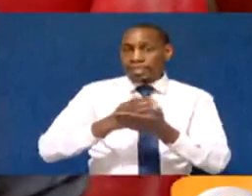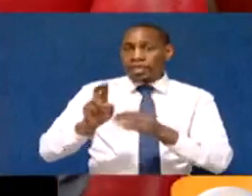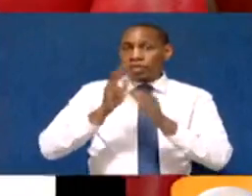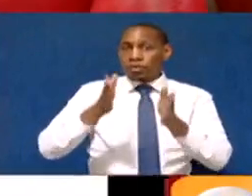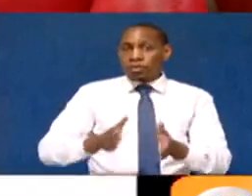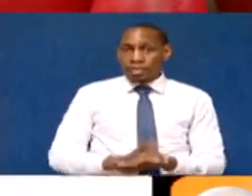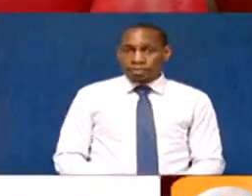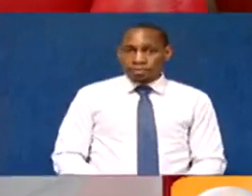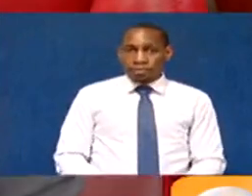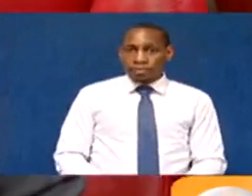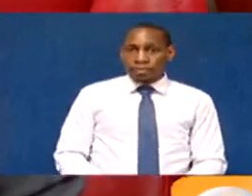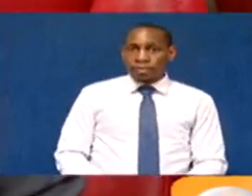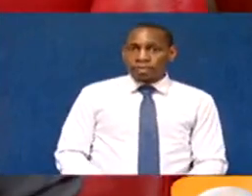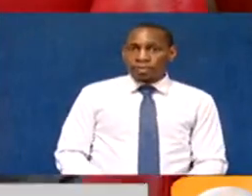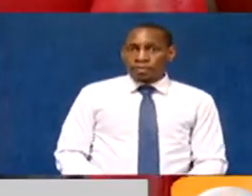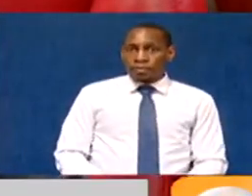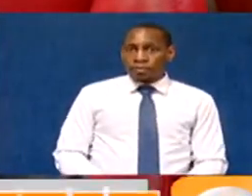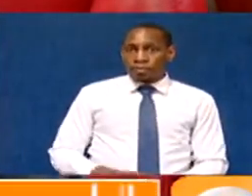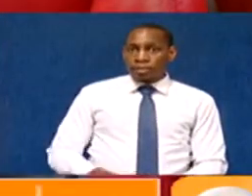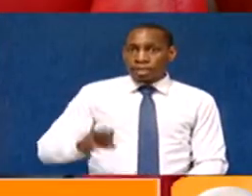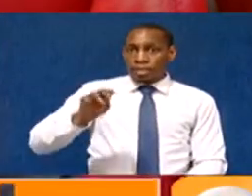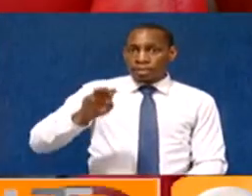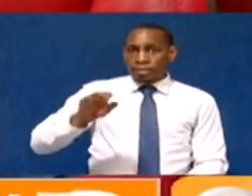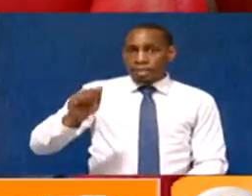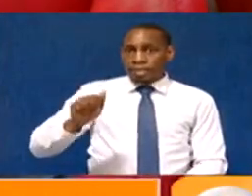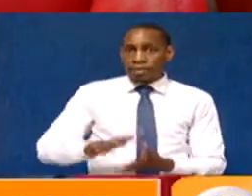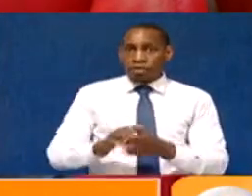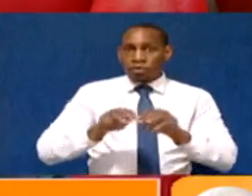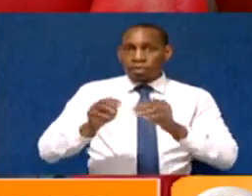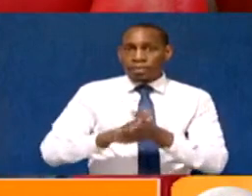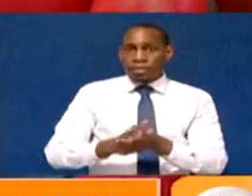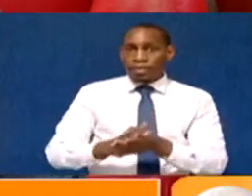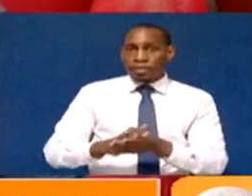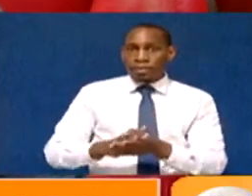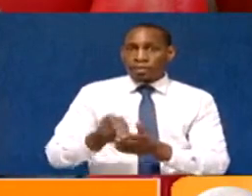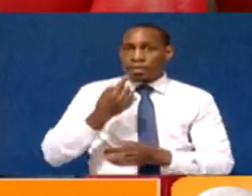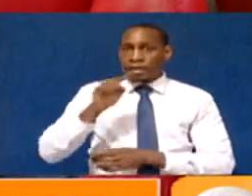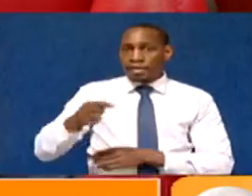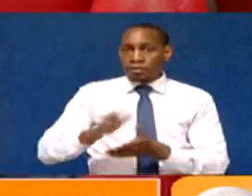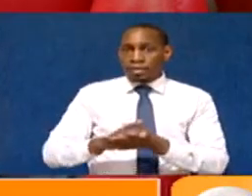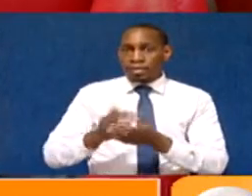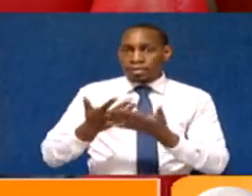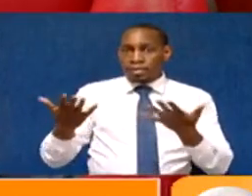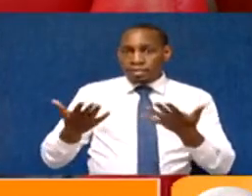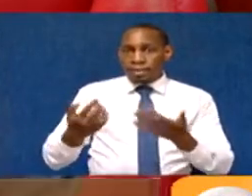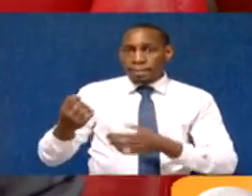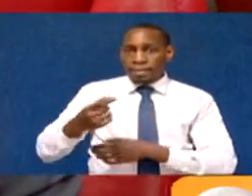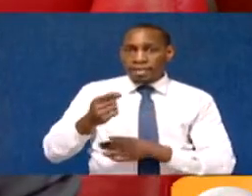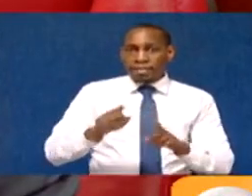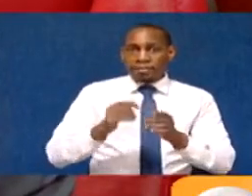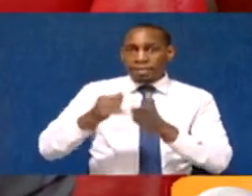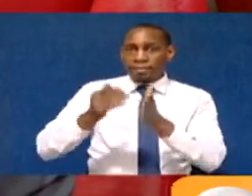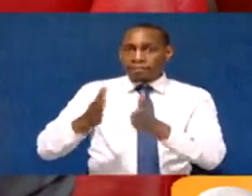consumers. As MCI, we manage 120,000 components a month. We have pipe manufacturers who